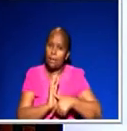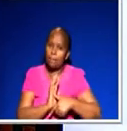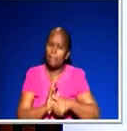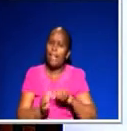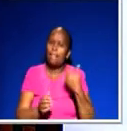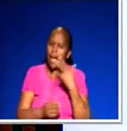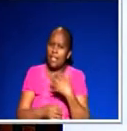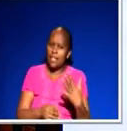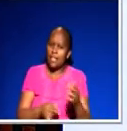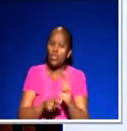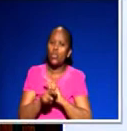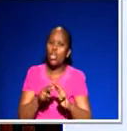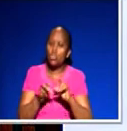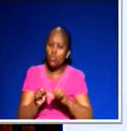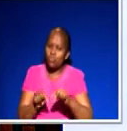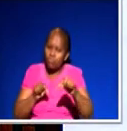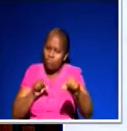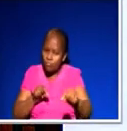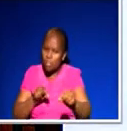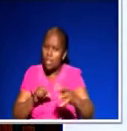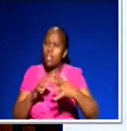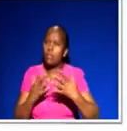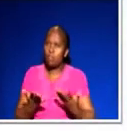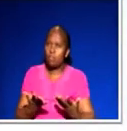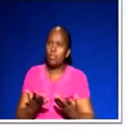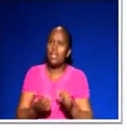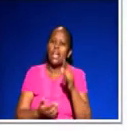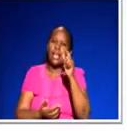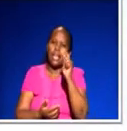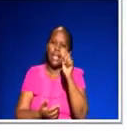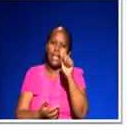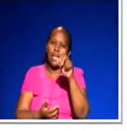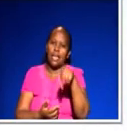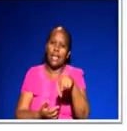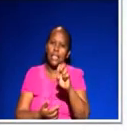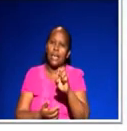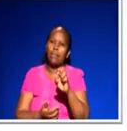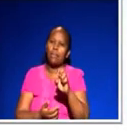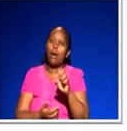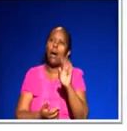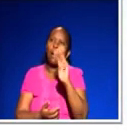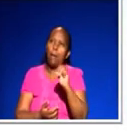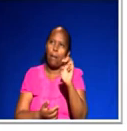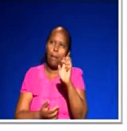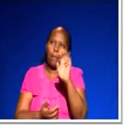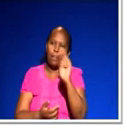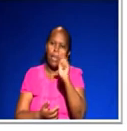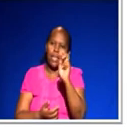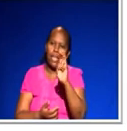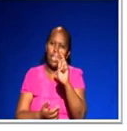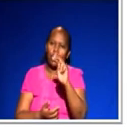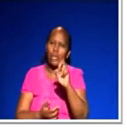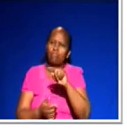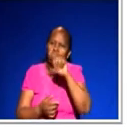other instruments that can be used for measuring length is tape measure. As you can be able to see, It is